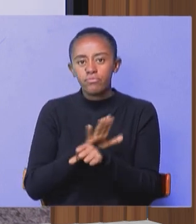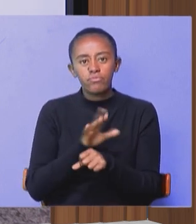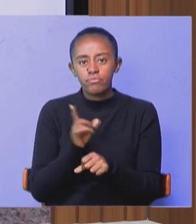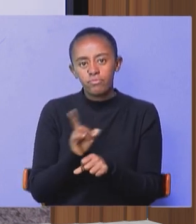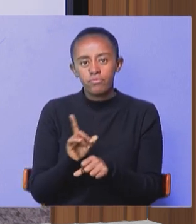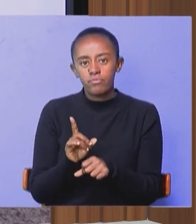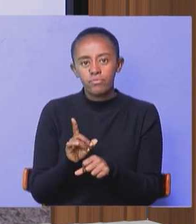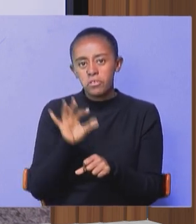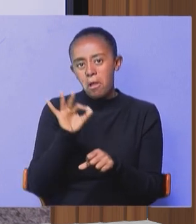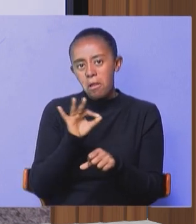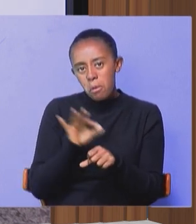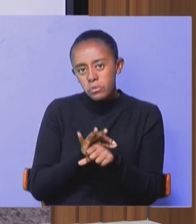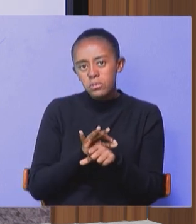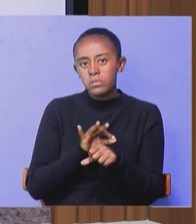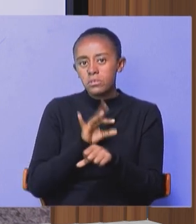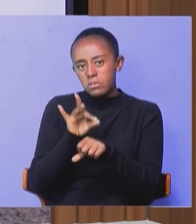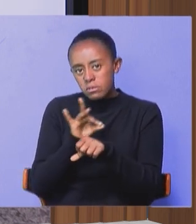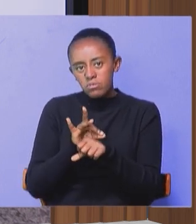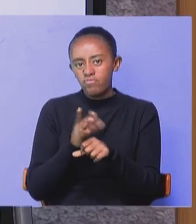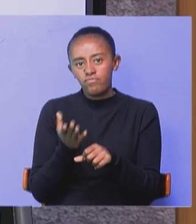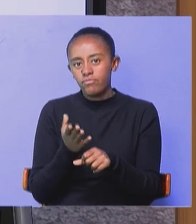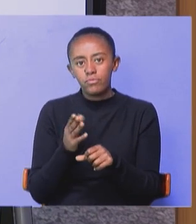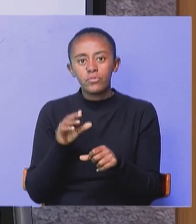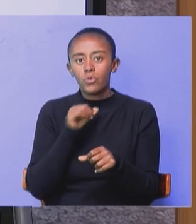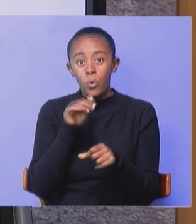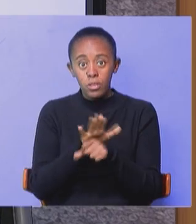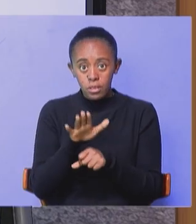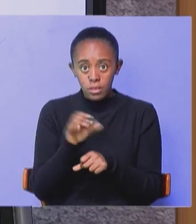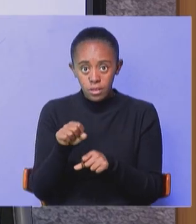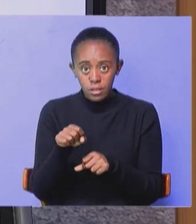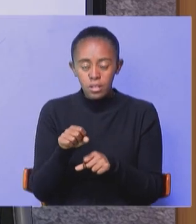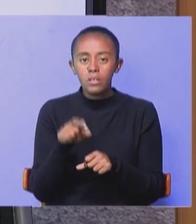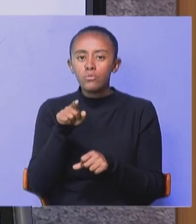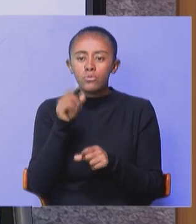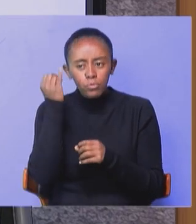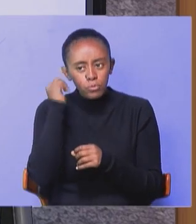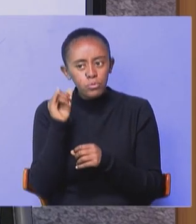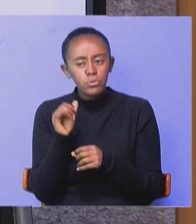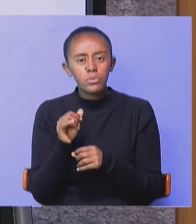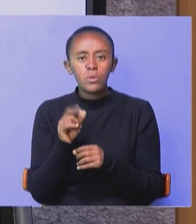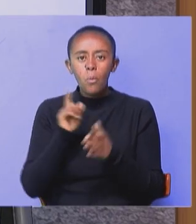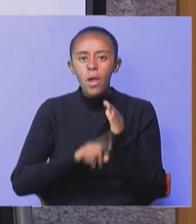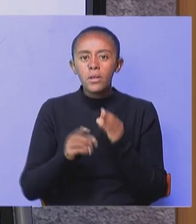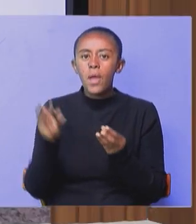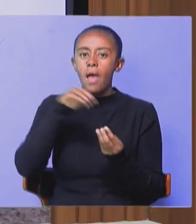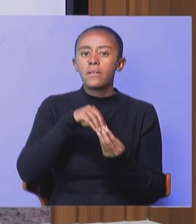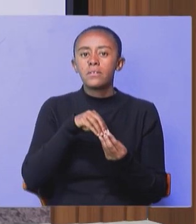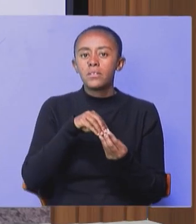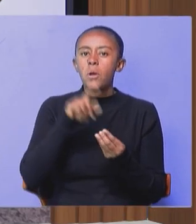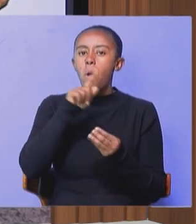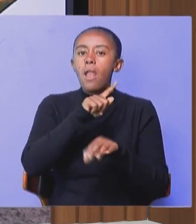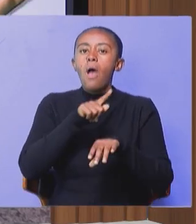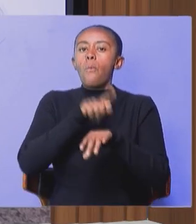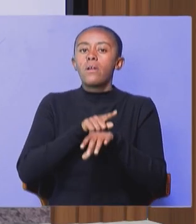staying 9 hours or 8 hours is not enough. So this person might suggest, oh, what if we add 1